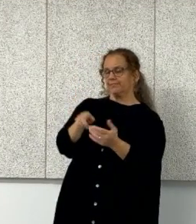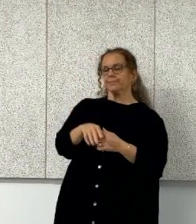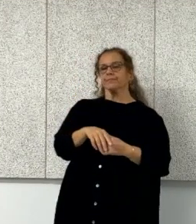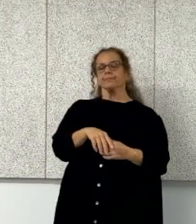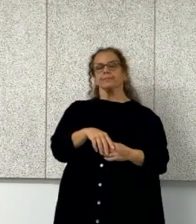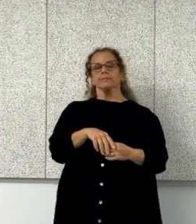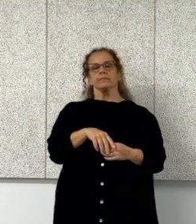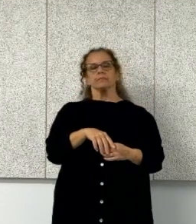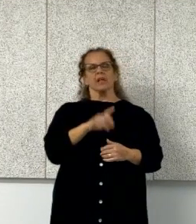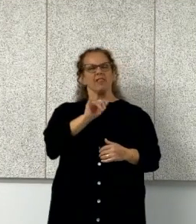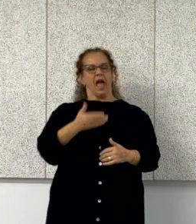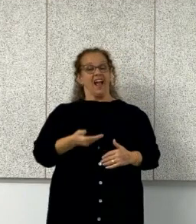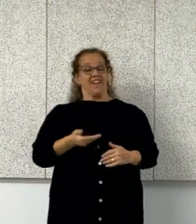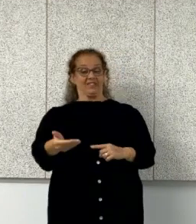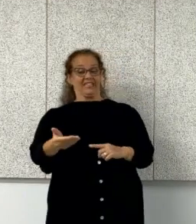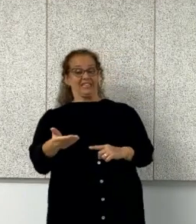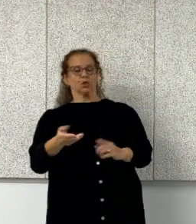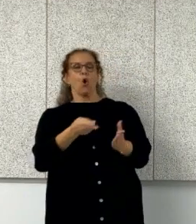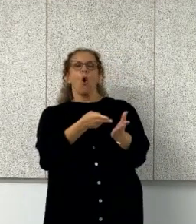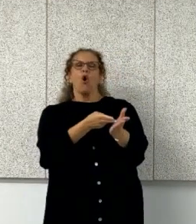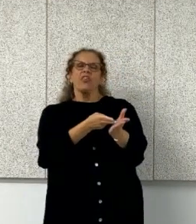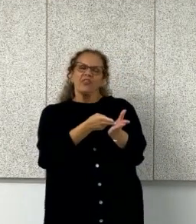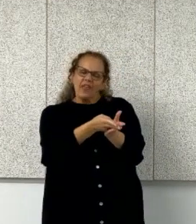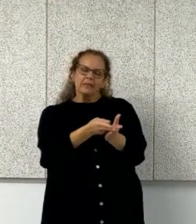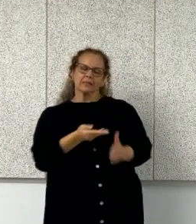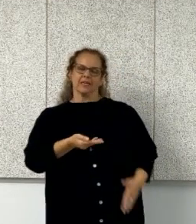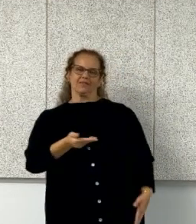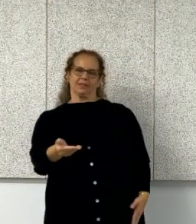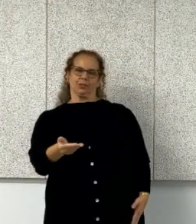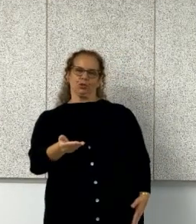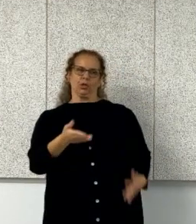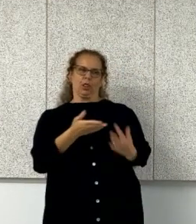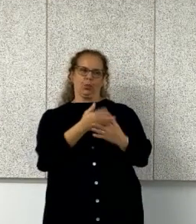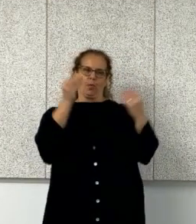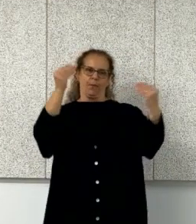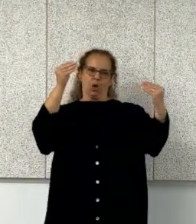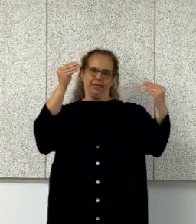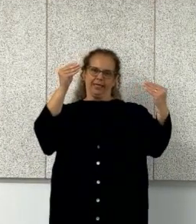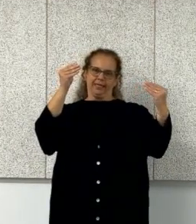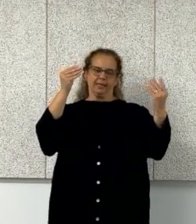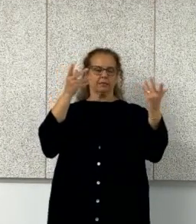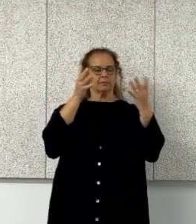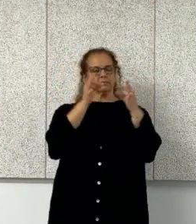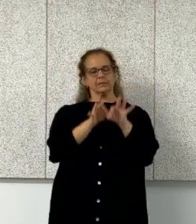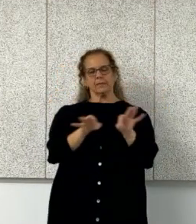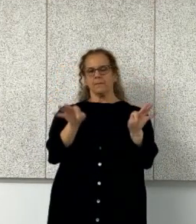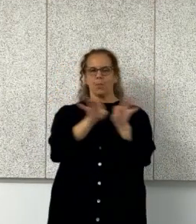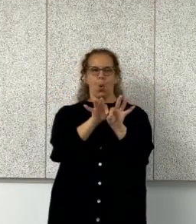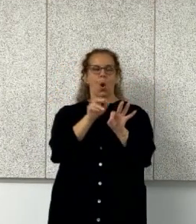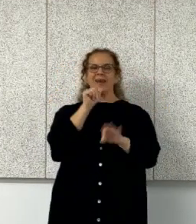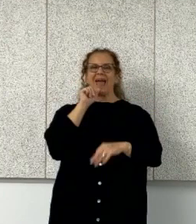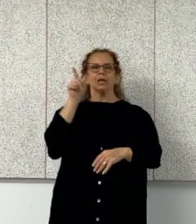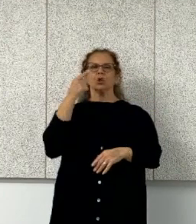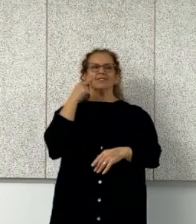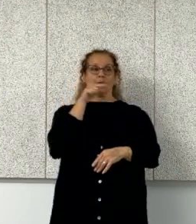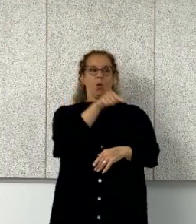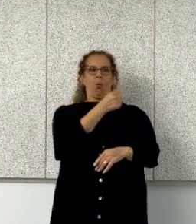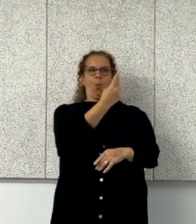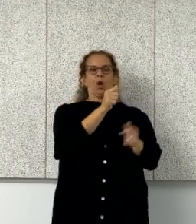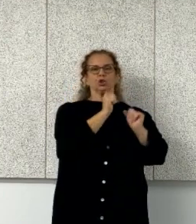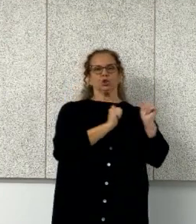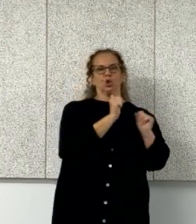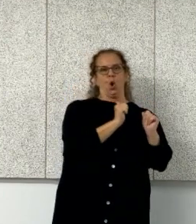that an invitation, like an authentic invitation mm-hmm. from marketing and press teams is important, not just for the show, if you're a producing